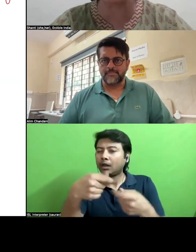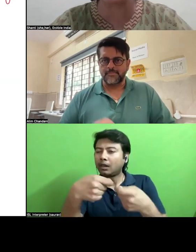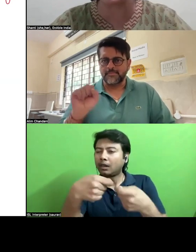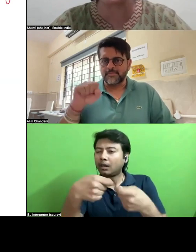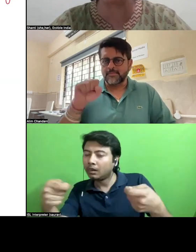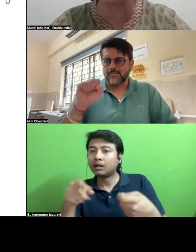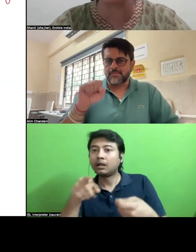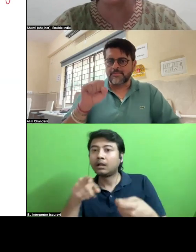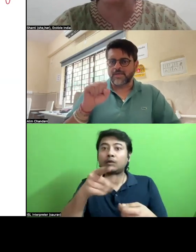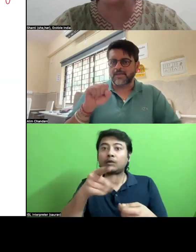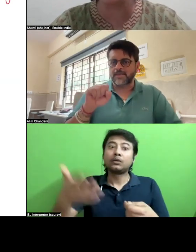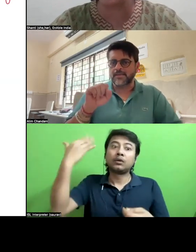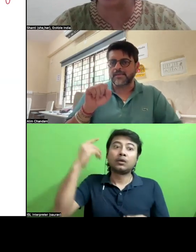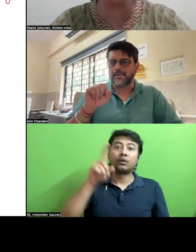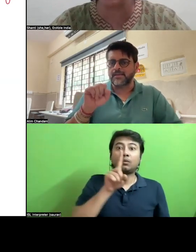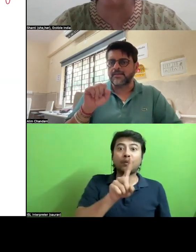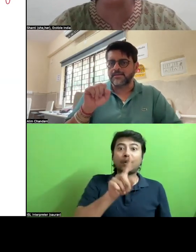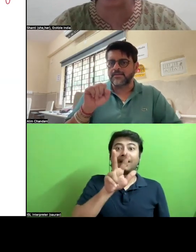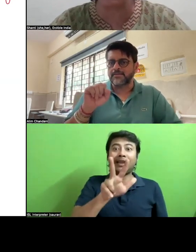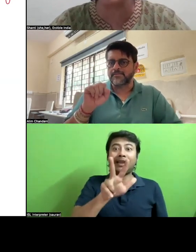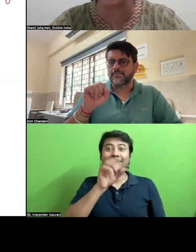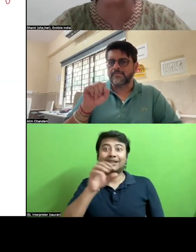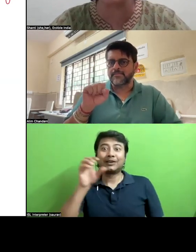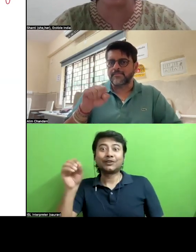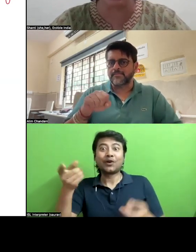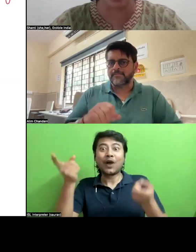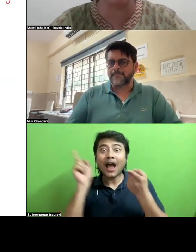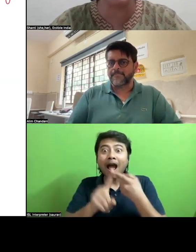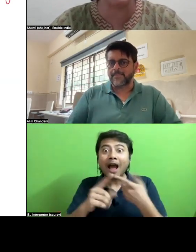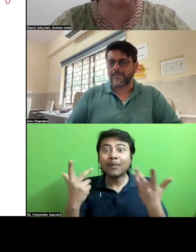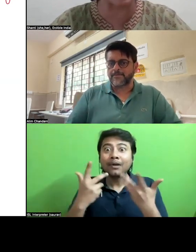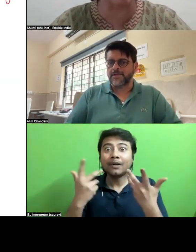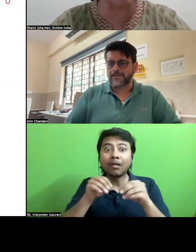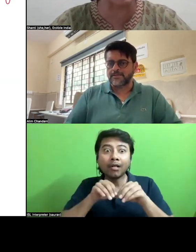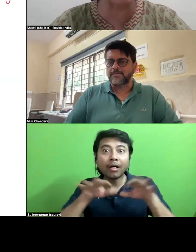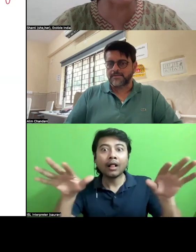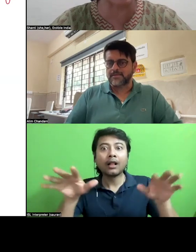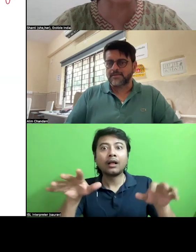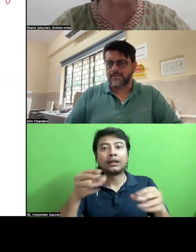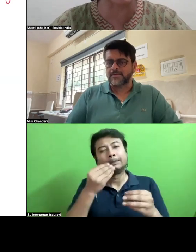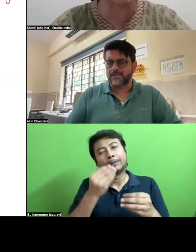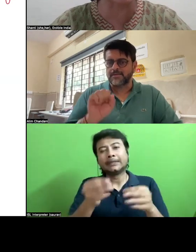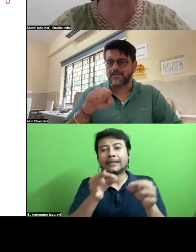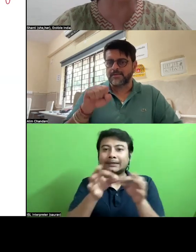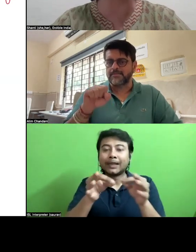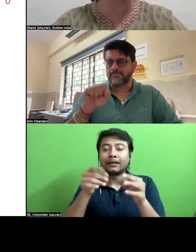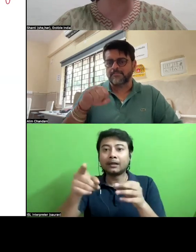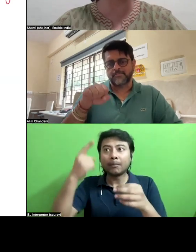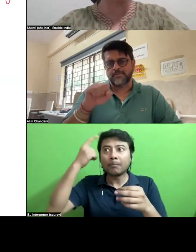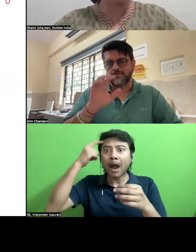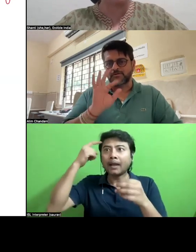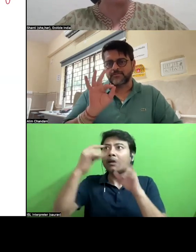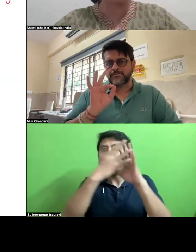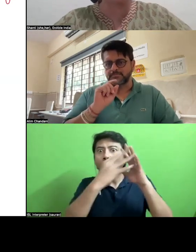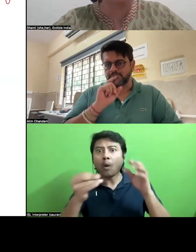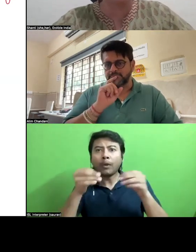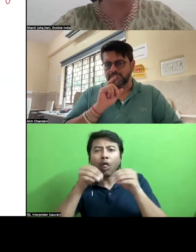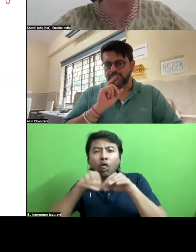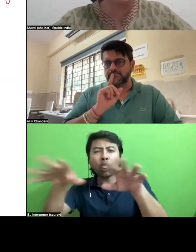in the 1800s. And I think this will help people to understand how these mental models even start, right? Sometimes. Yeah, go ahead.